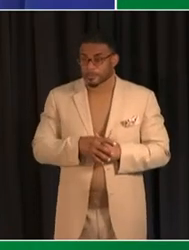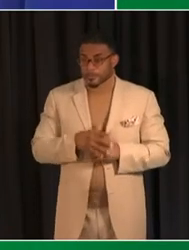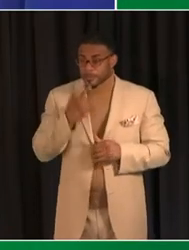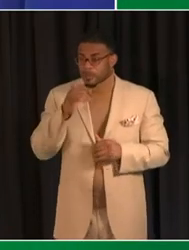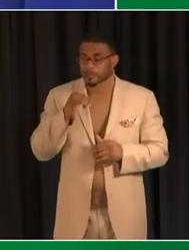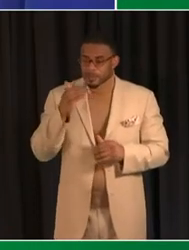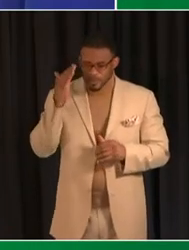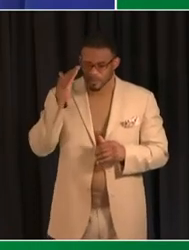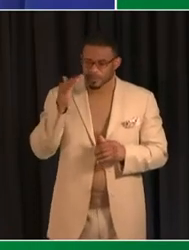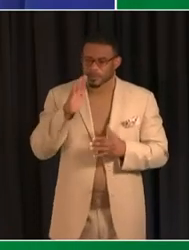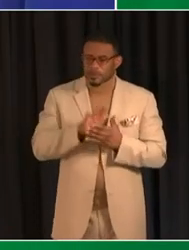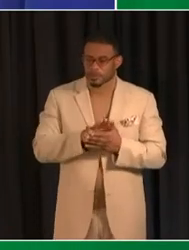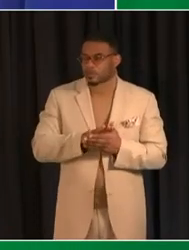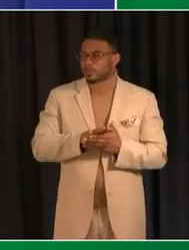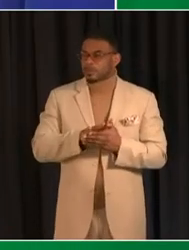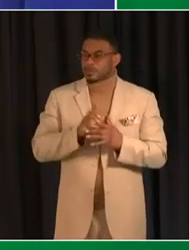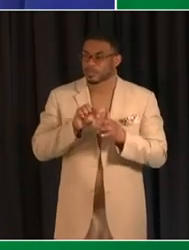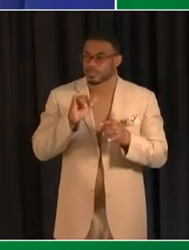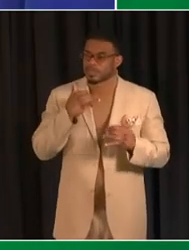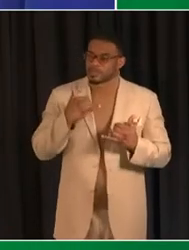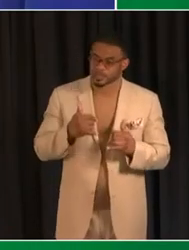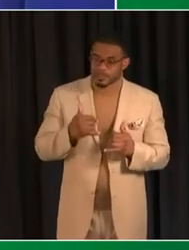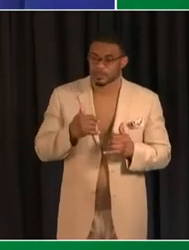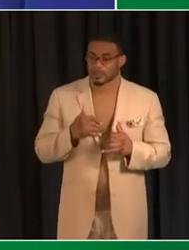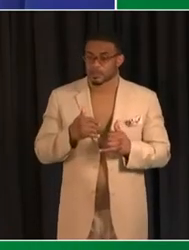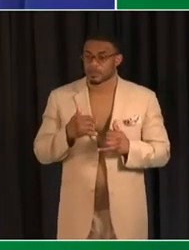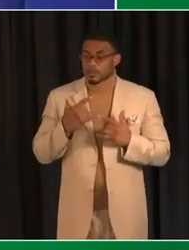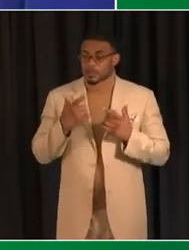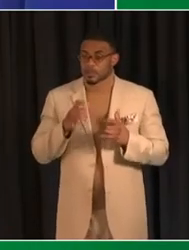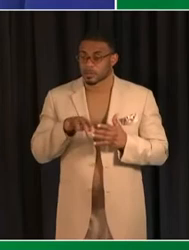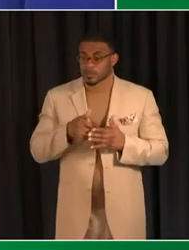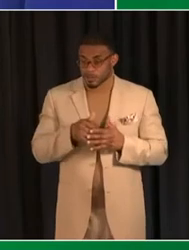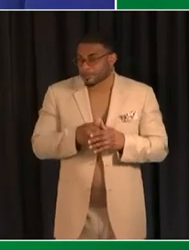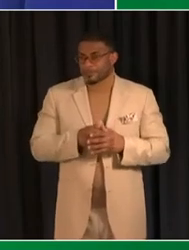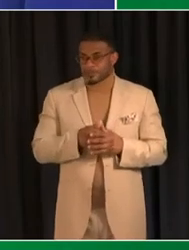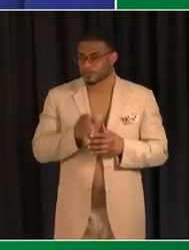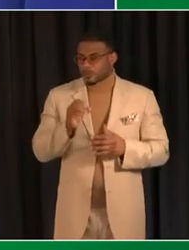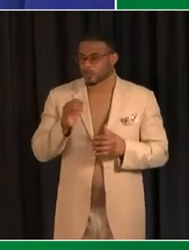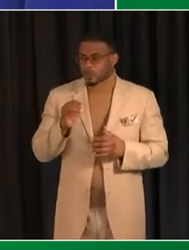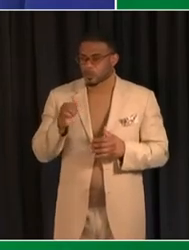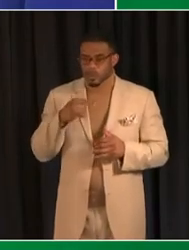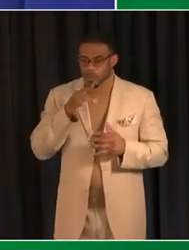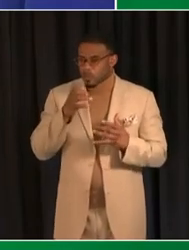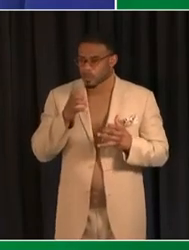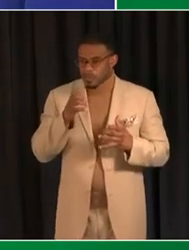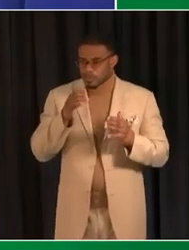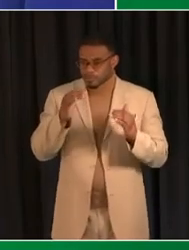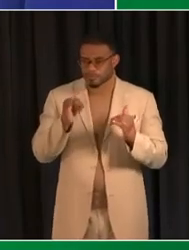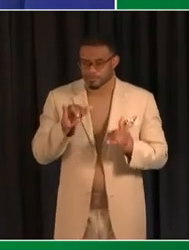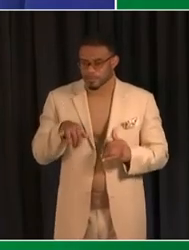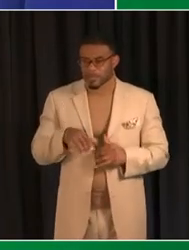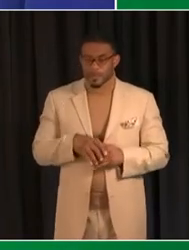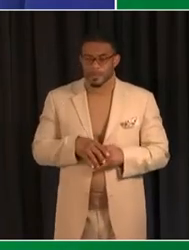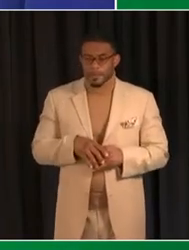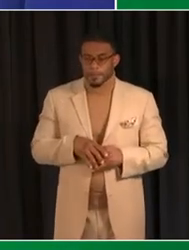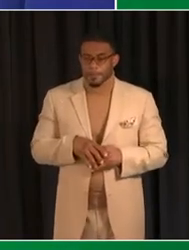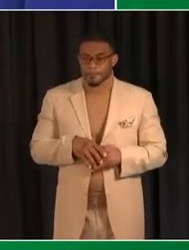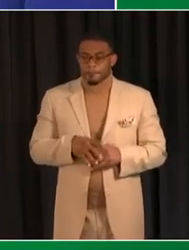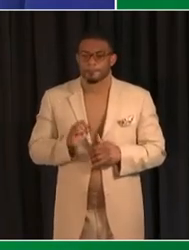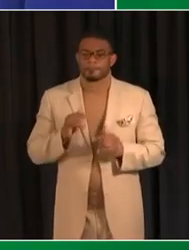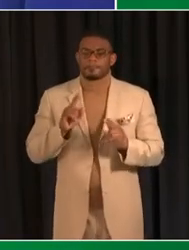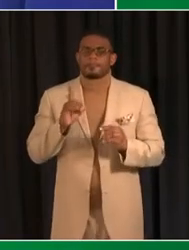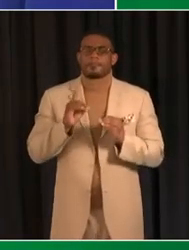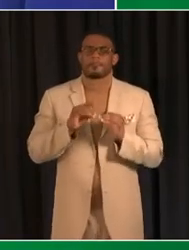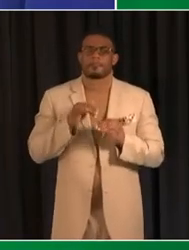away, because we know school and daycare are still huge challenges. So we don't want to downplay that